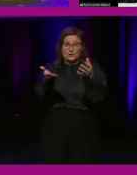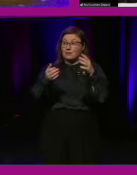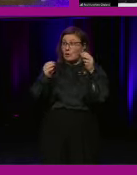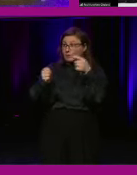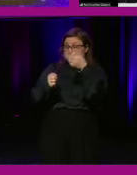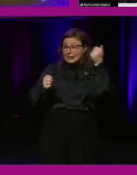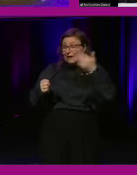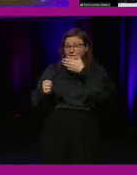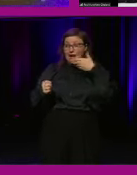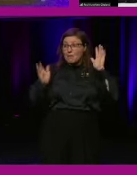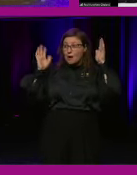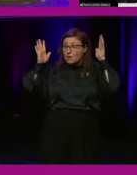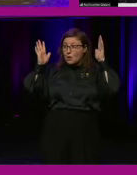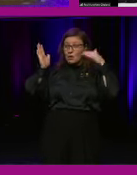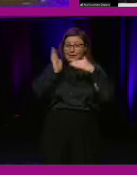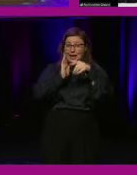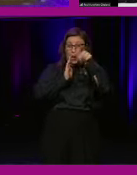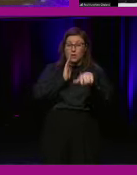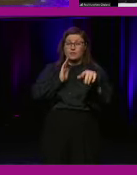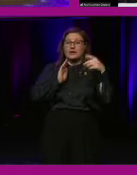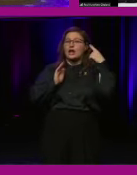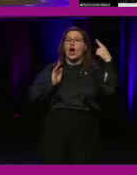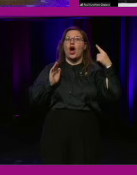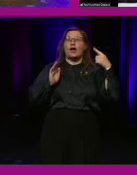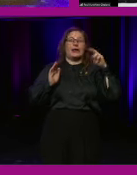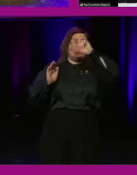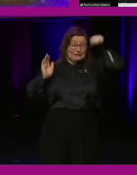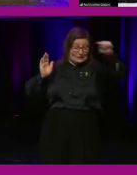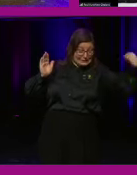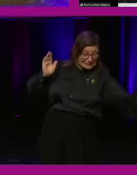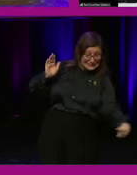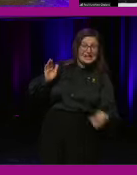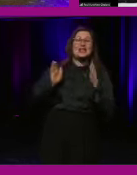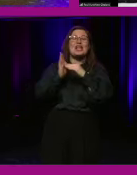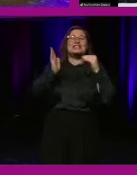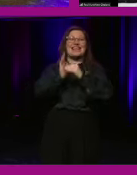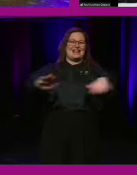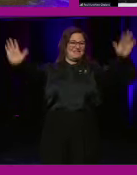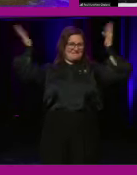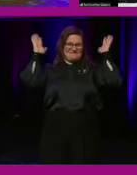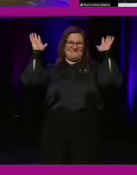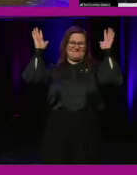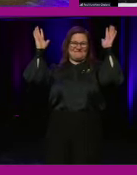warm applaud that he can hear all the way to New Zealand. So.